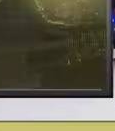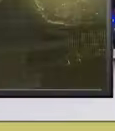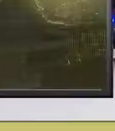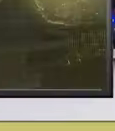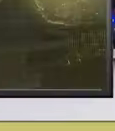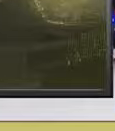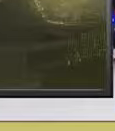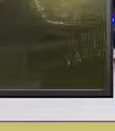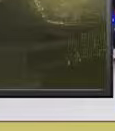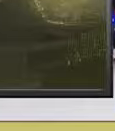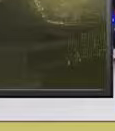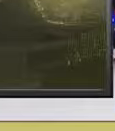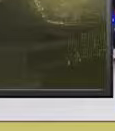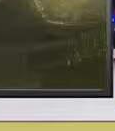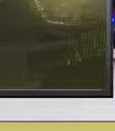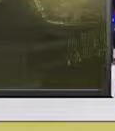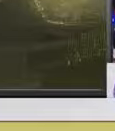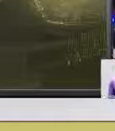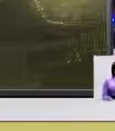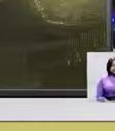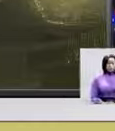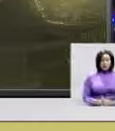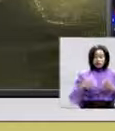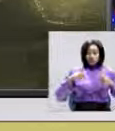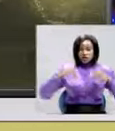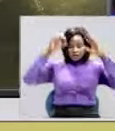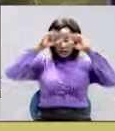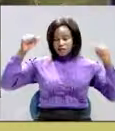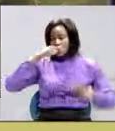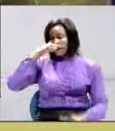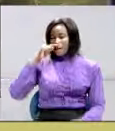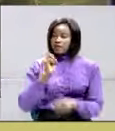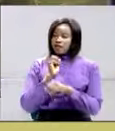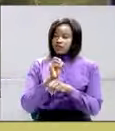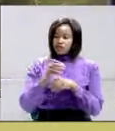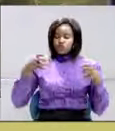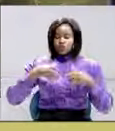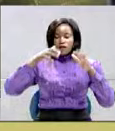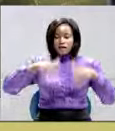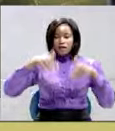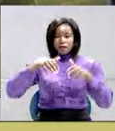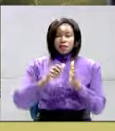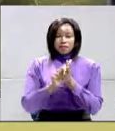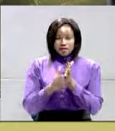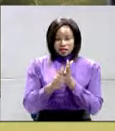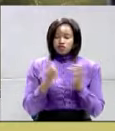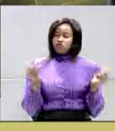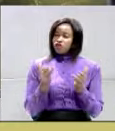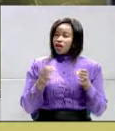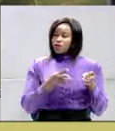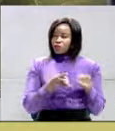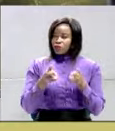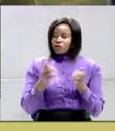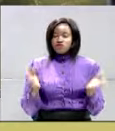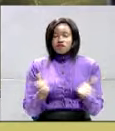In our top stories of the day, President Yoweri Museveni has advised maize farmers into the country to endeavor and improve the quality of